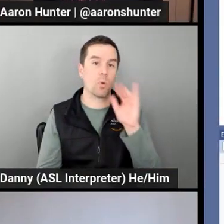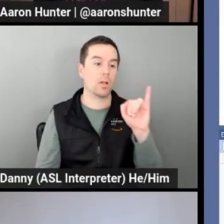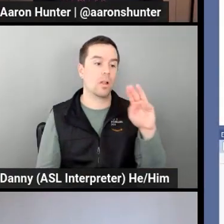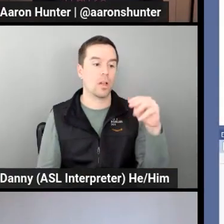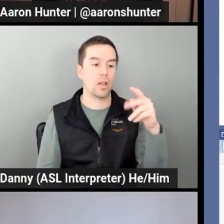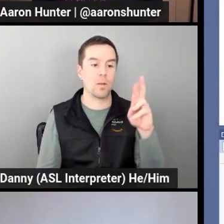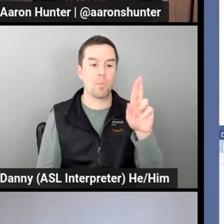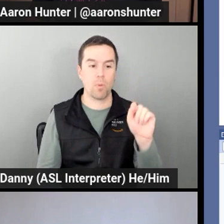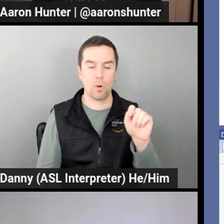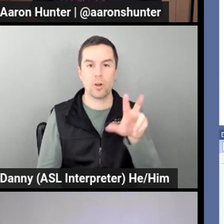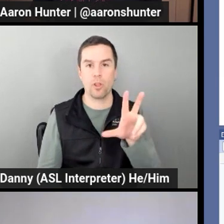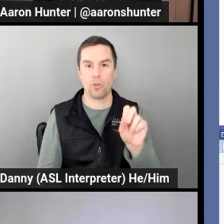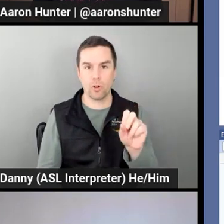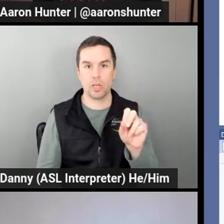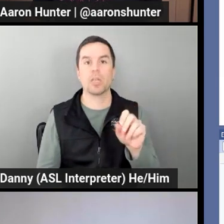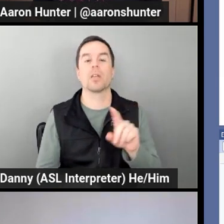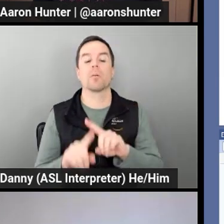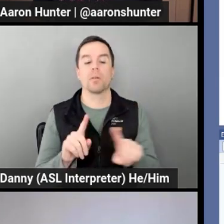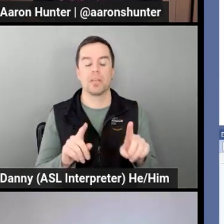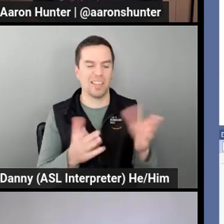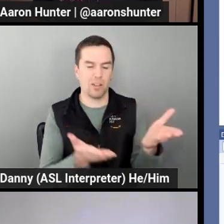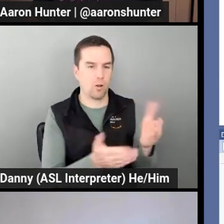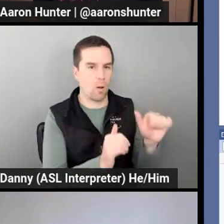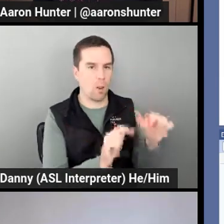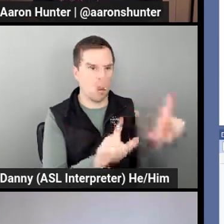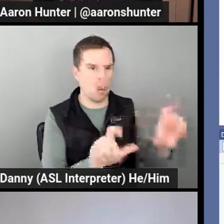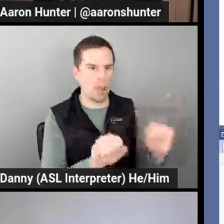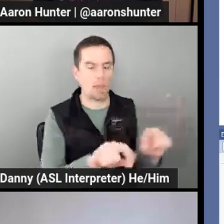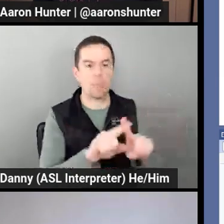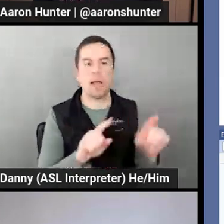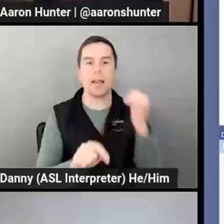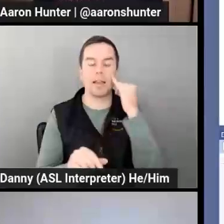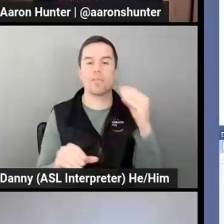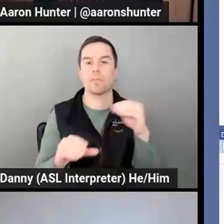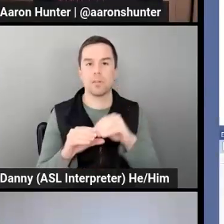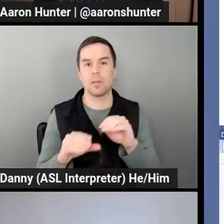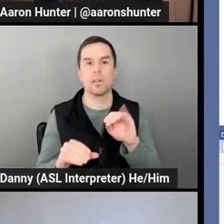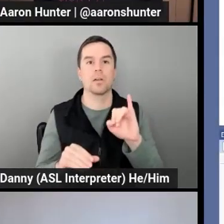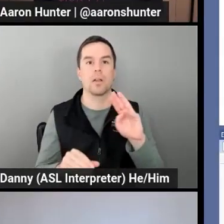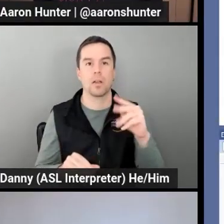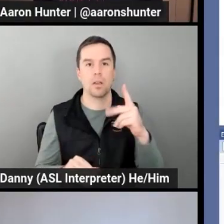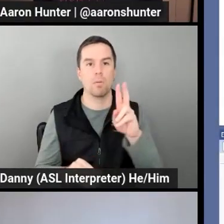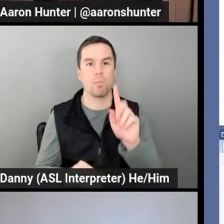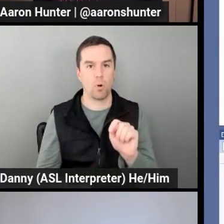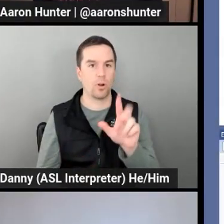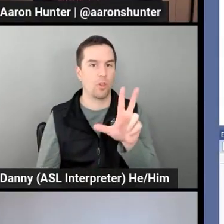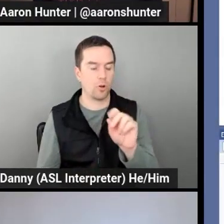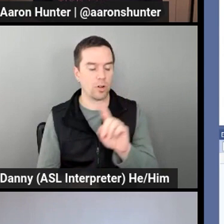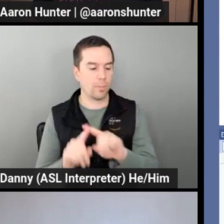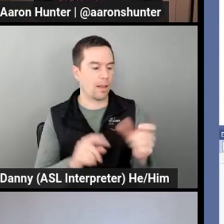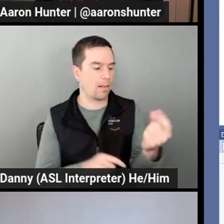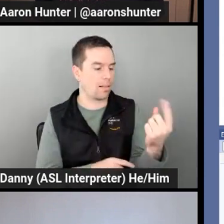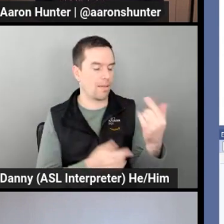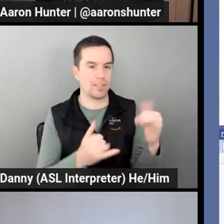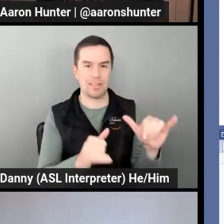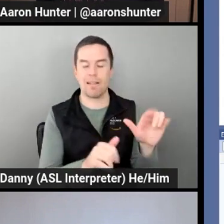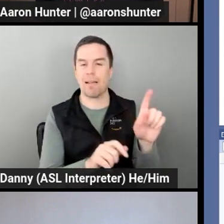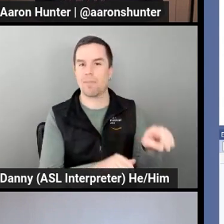can port all of them. But let's say it's able to port 30, and then 11 you still have to do some manual changes